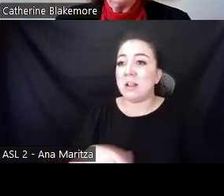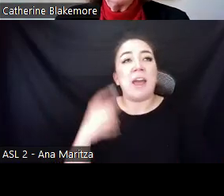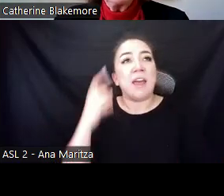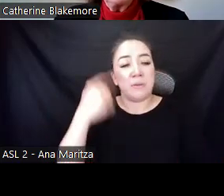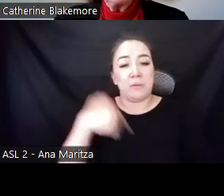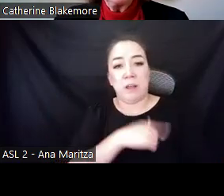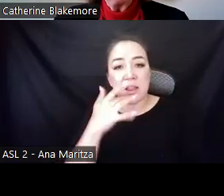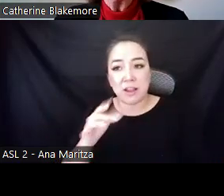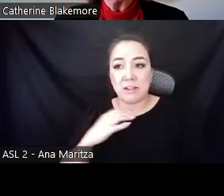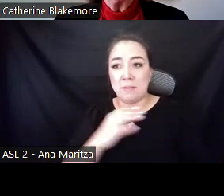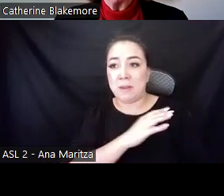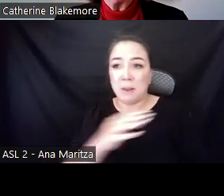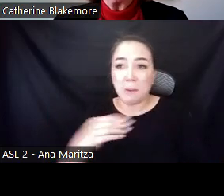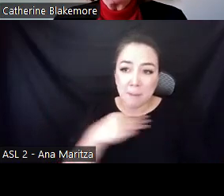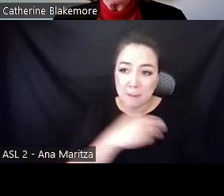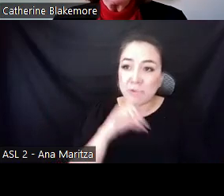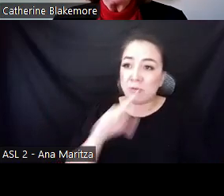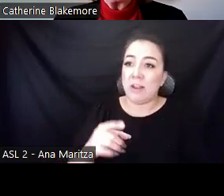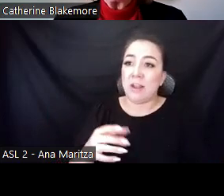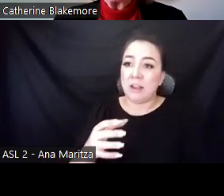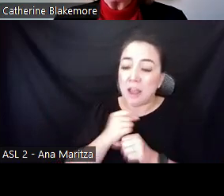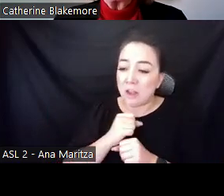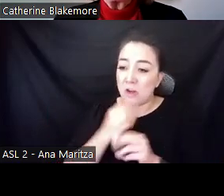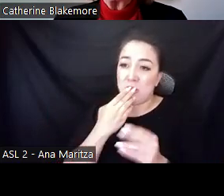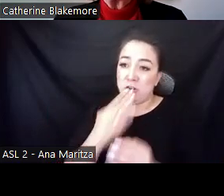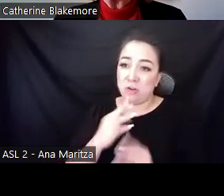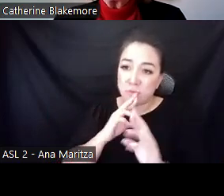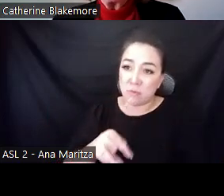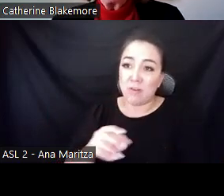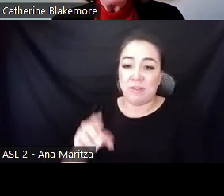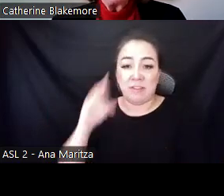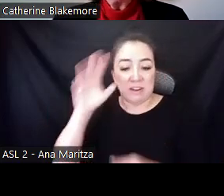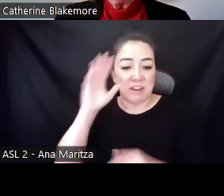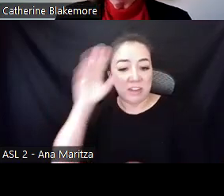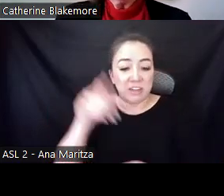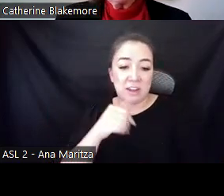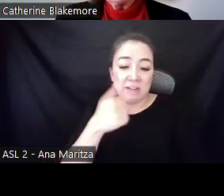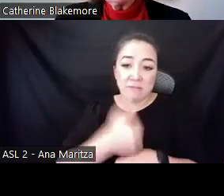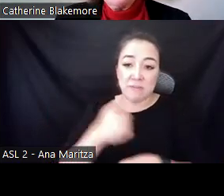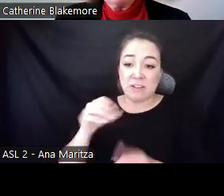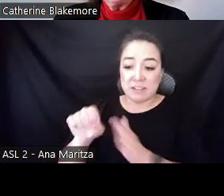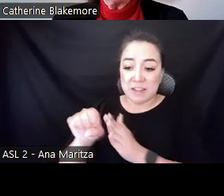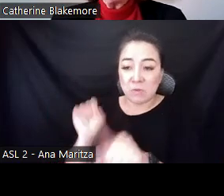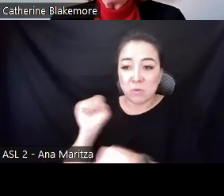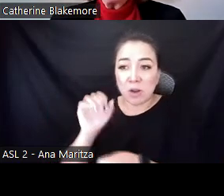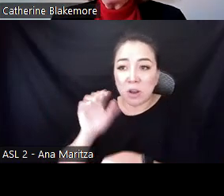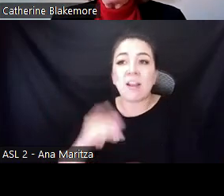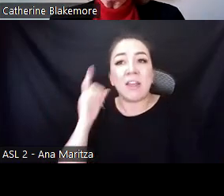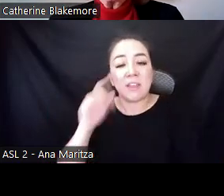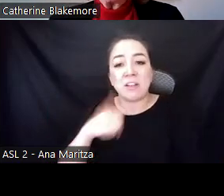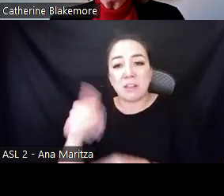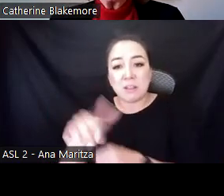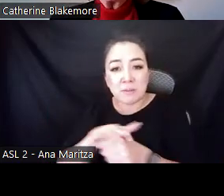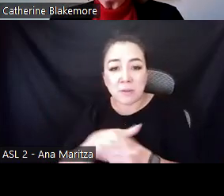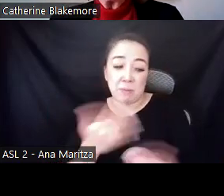committee members because we get really good reports about the initiative the state is working on. But I think there's things that happen in other spaces we may